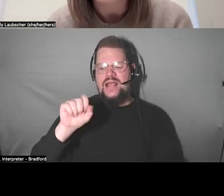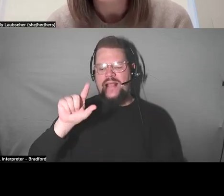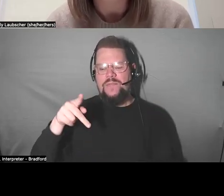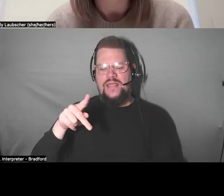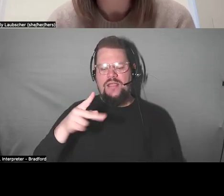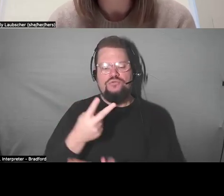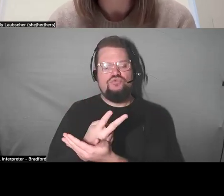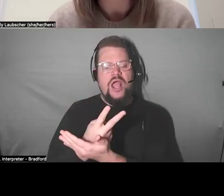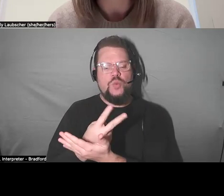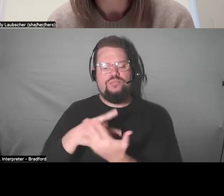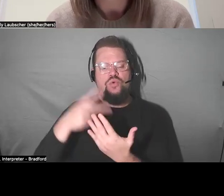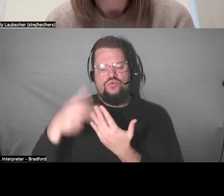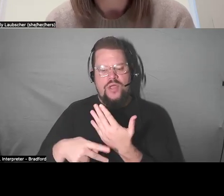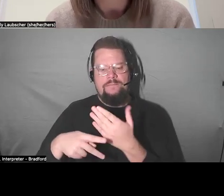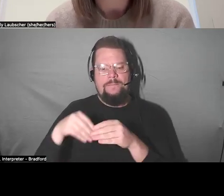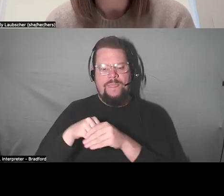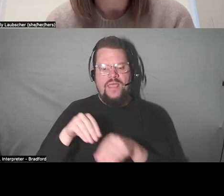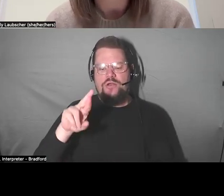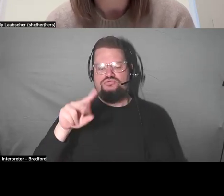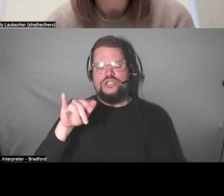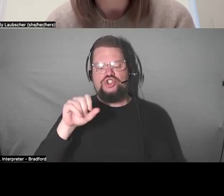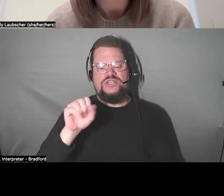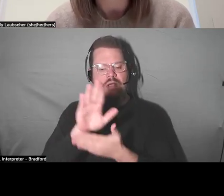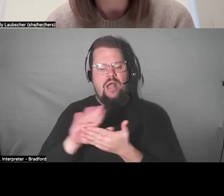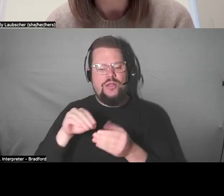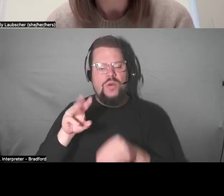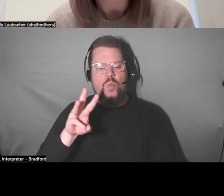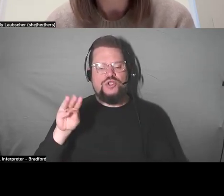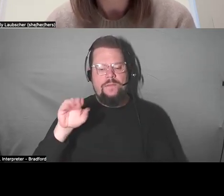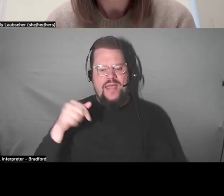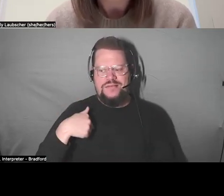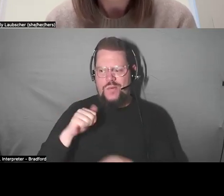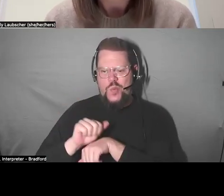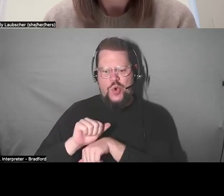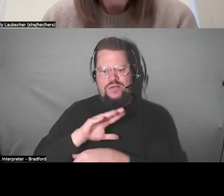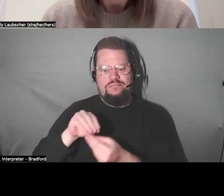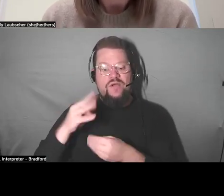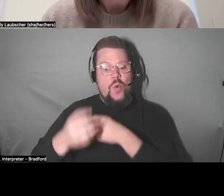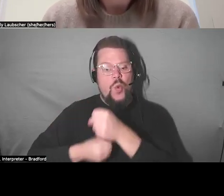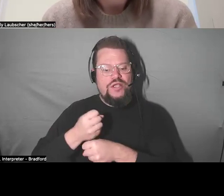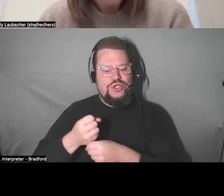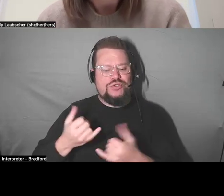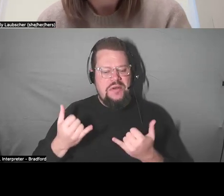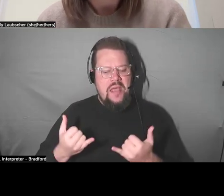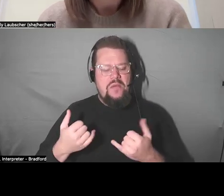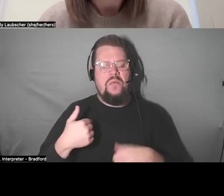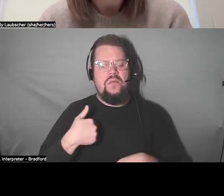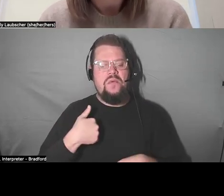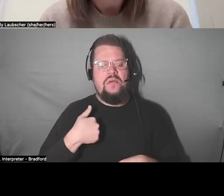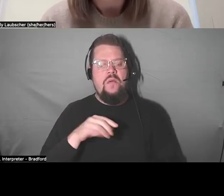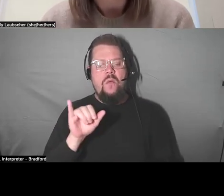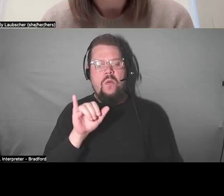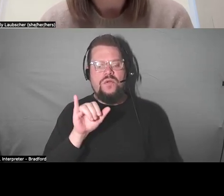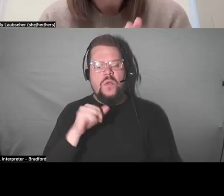in Weston, Massachusetts. I've been here for about 4 years now. And I also see some